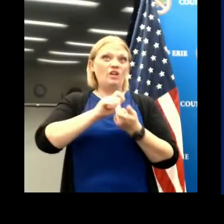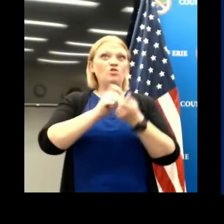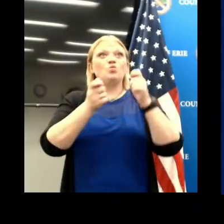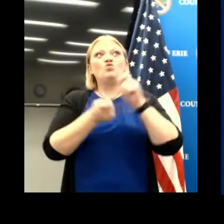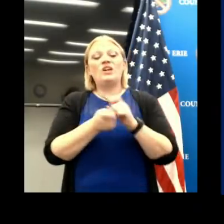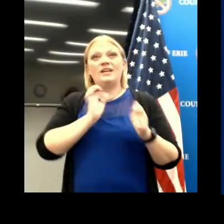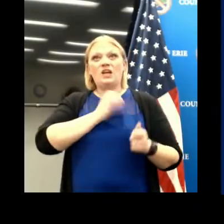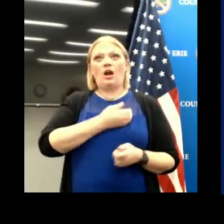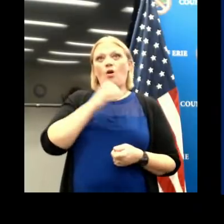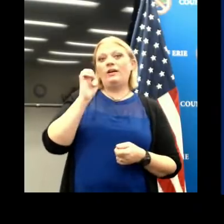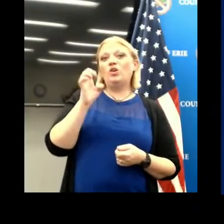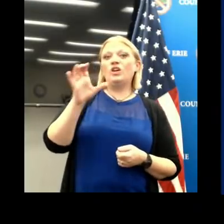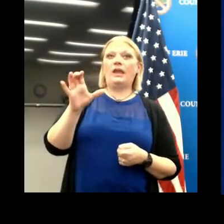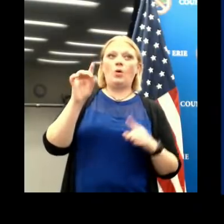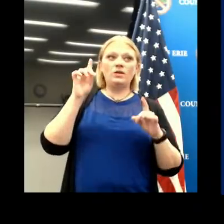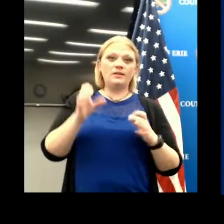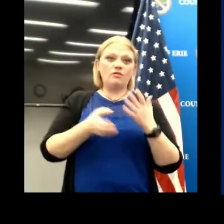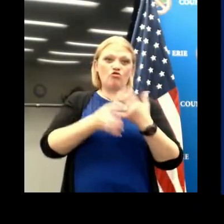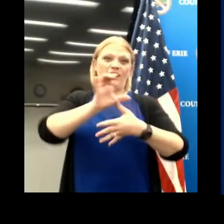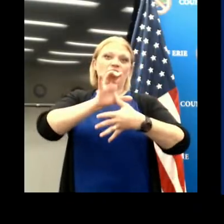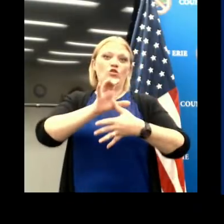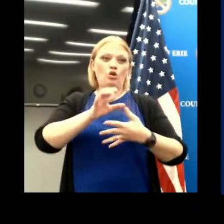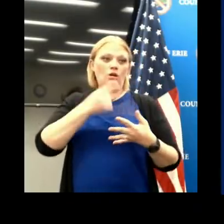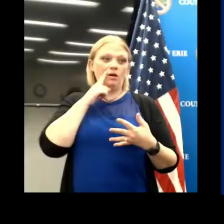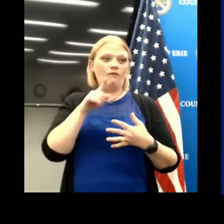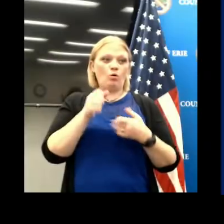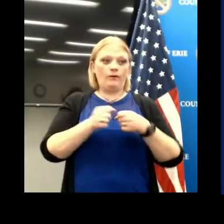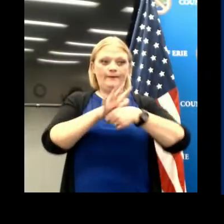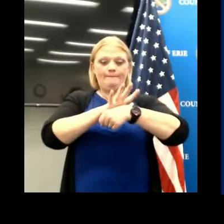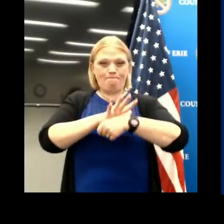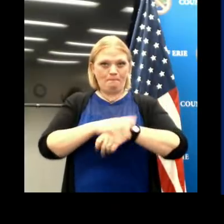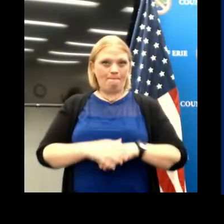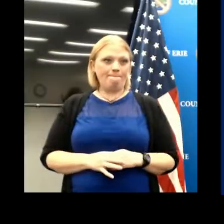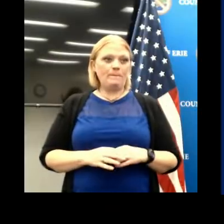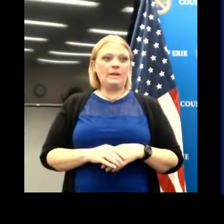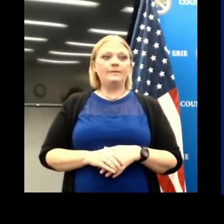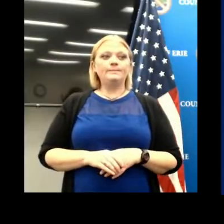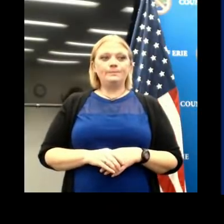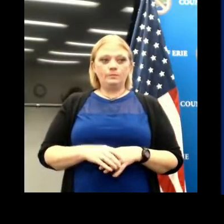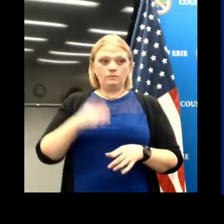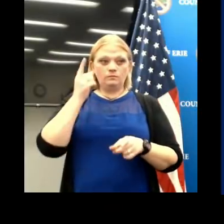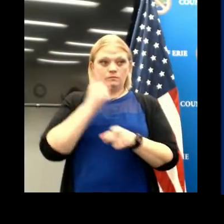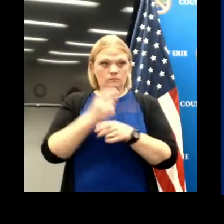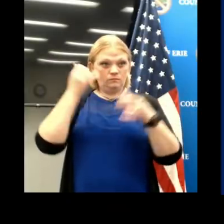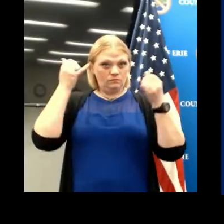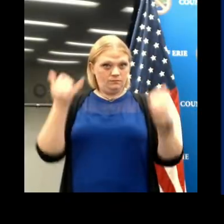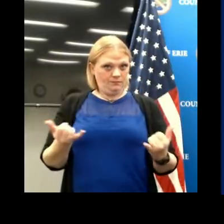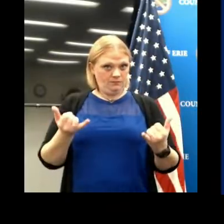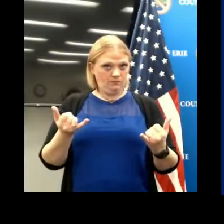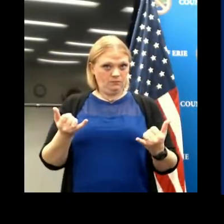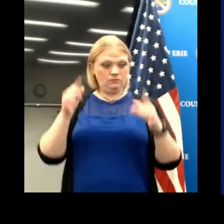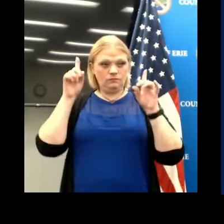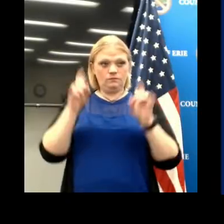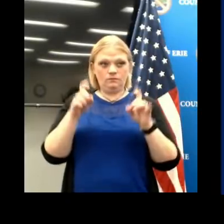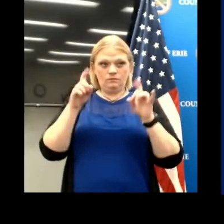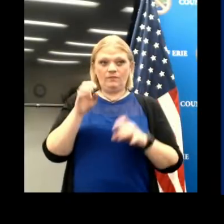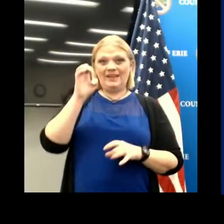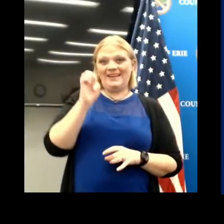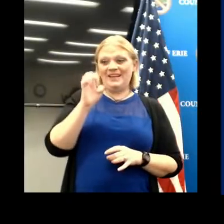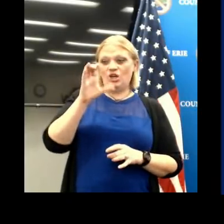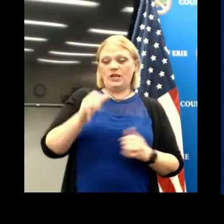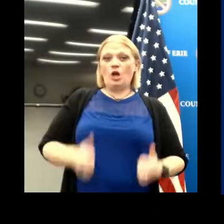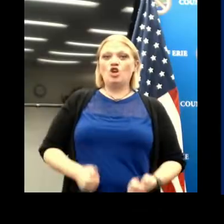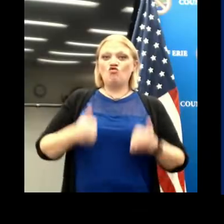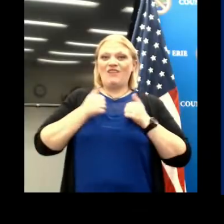our Erie County testing criteria for COVID-19 testing. So right now, we are testing Erie County